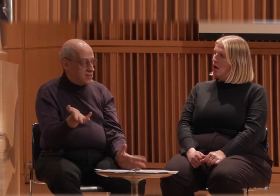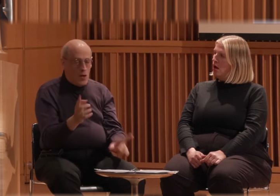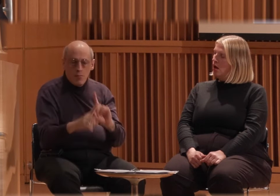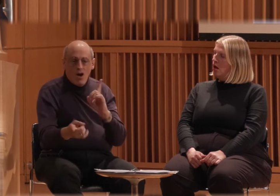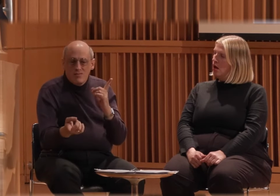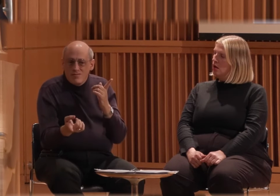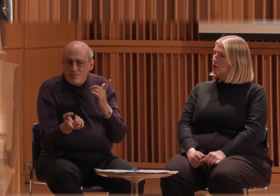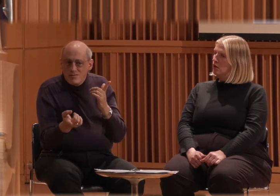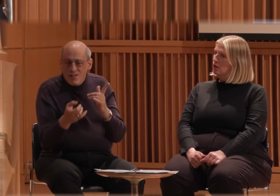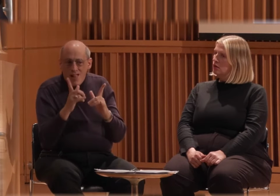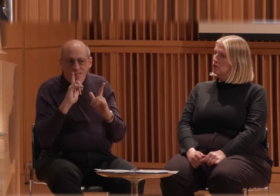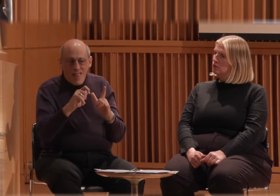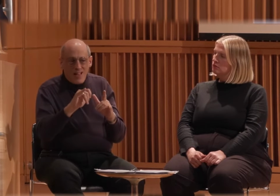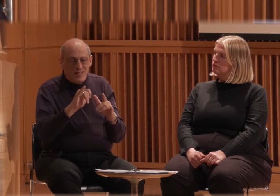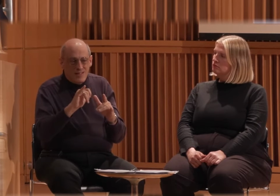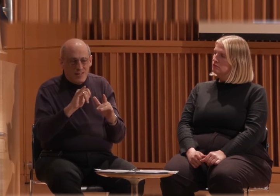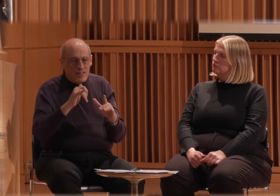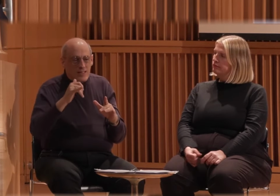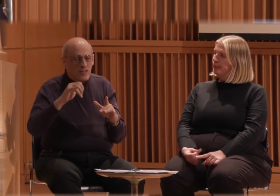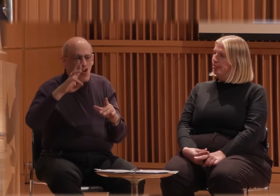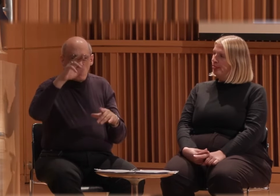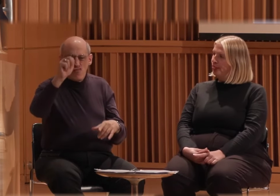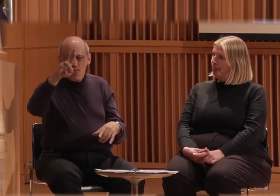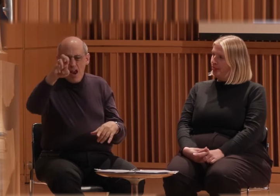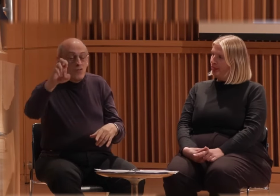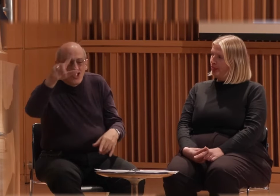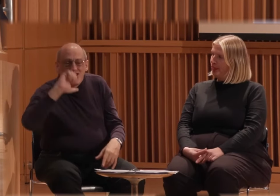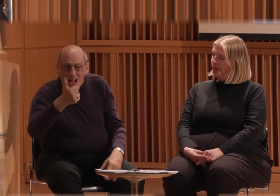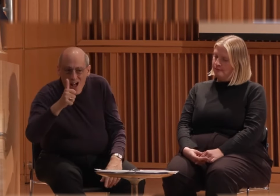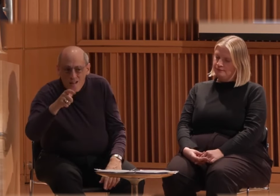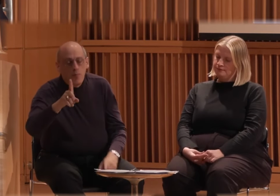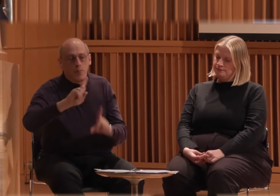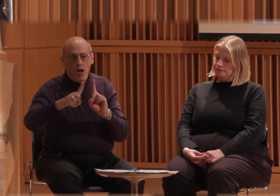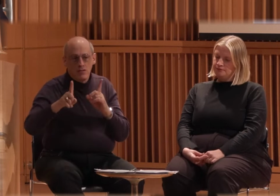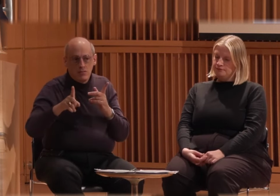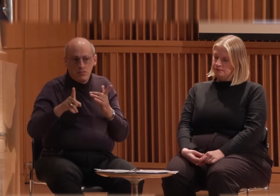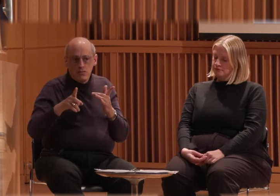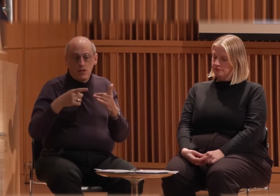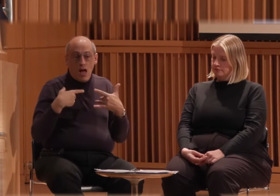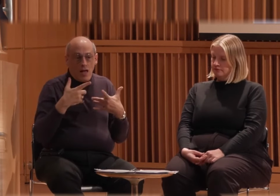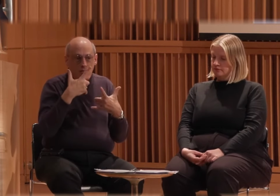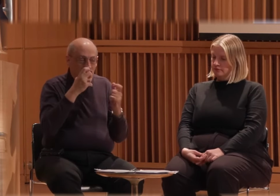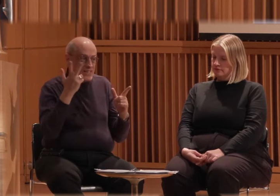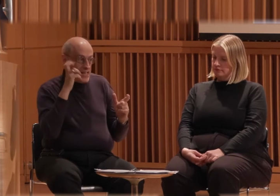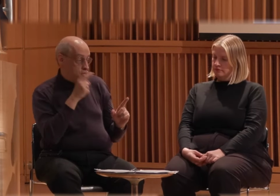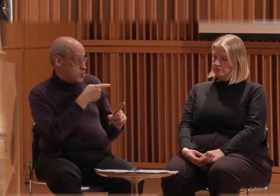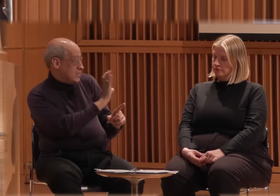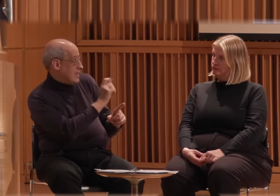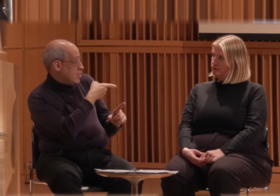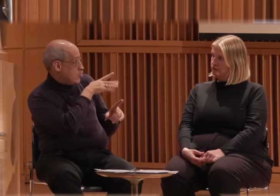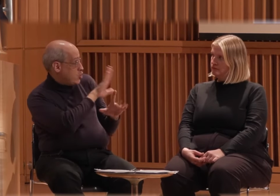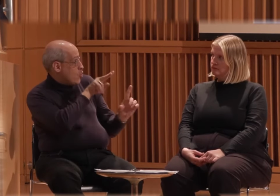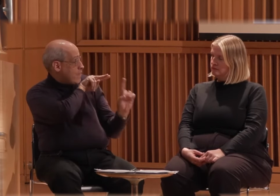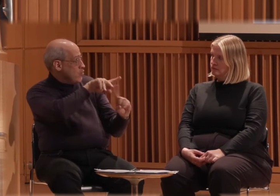cannot have that be an outlier. That needs to be the norm. And I'd love to hear what Celina has to say